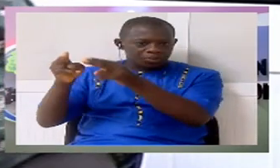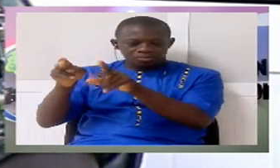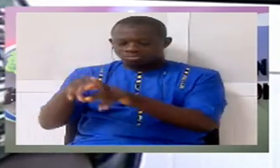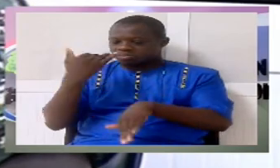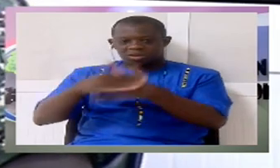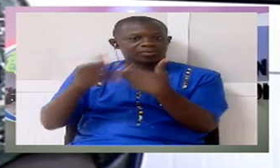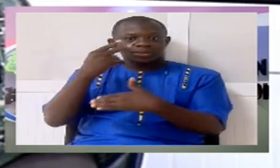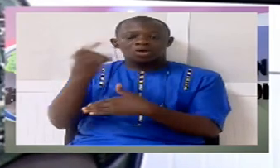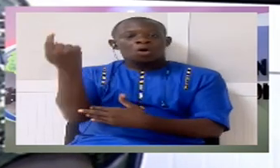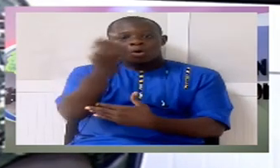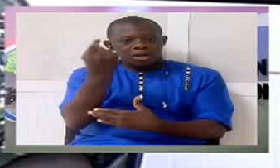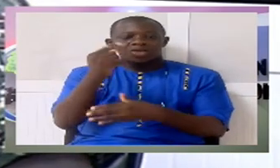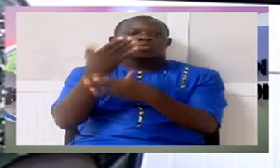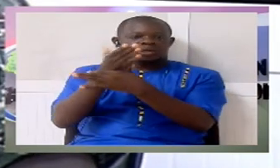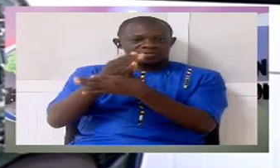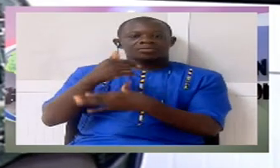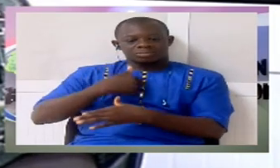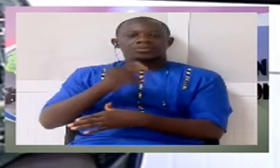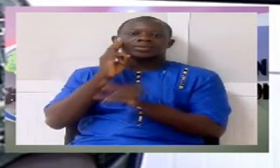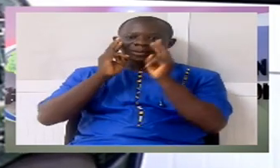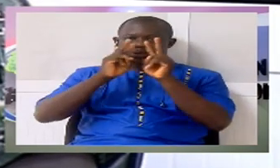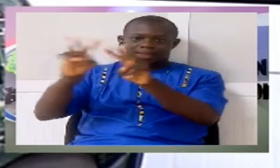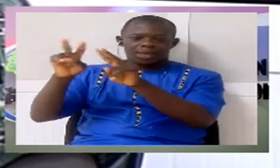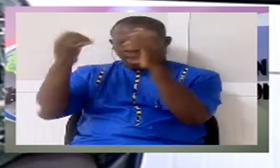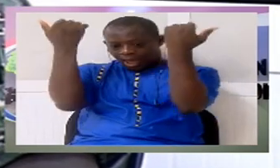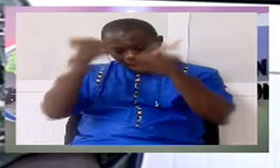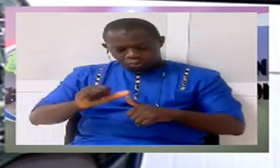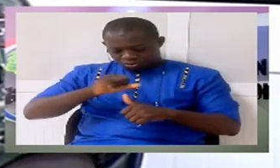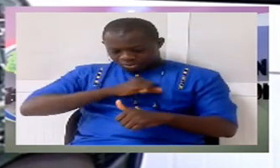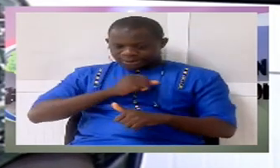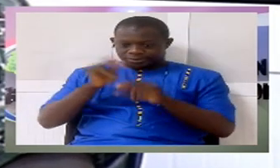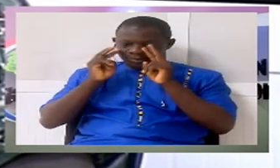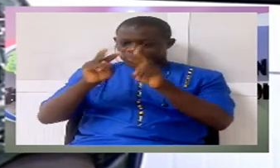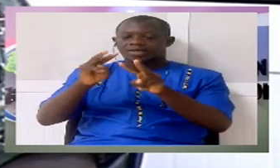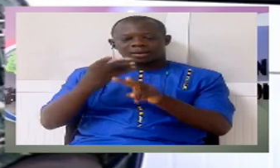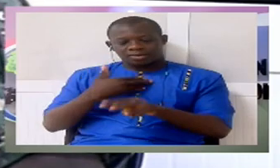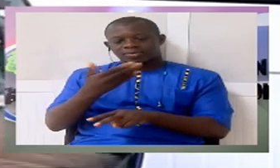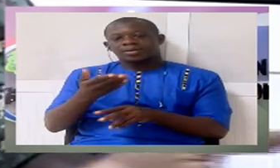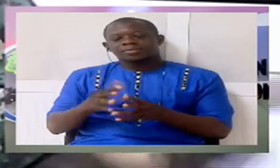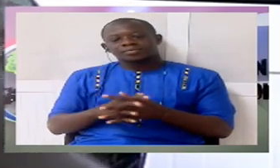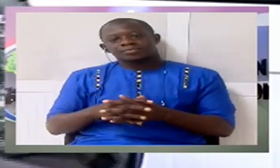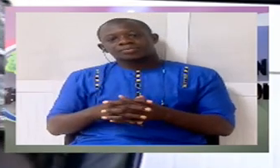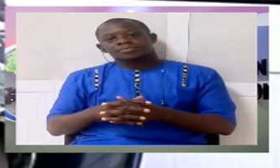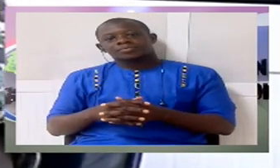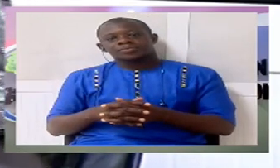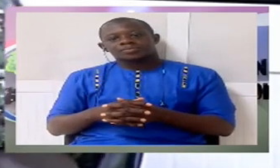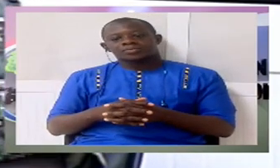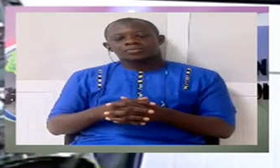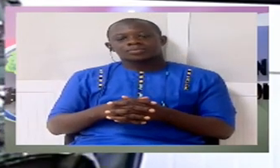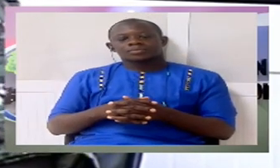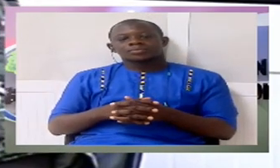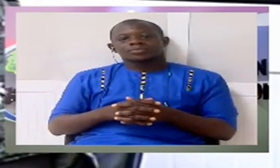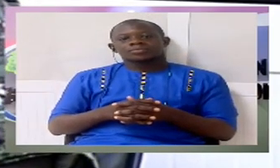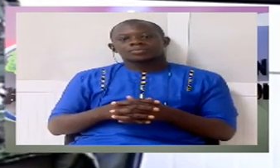tankala. Yes. In all of the times that I was going with the convoy, but I've never witnessed a shooting, except